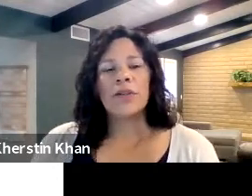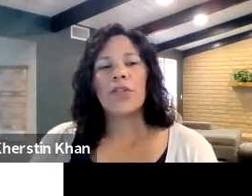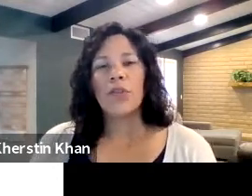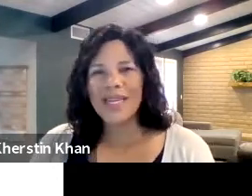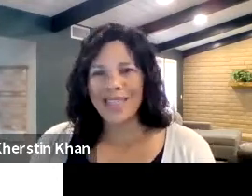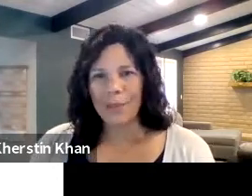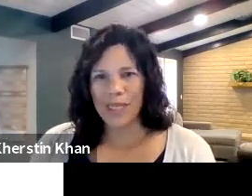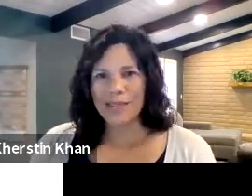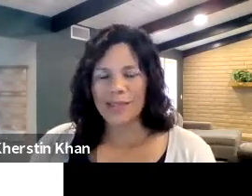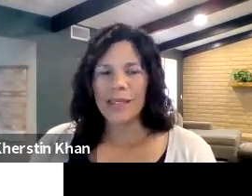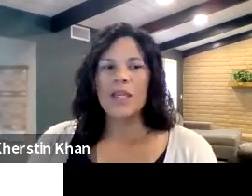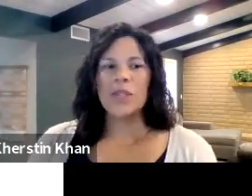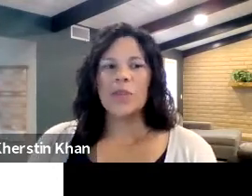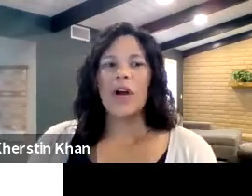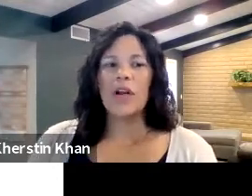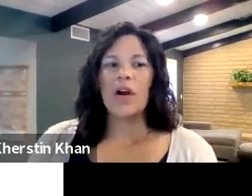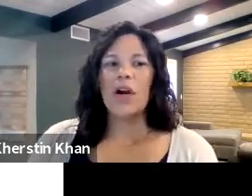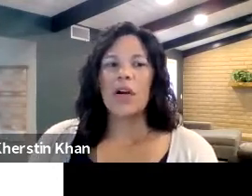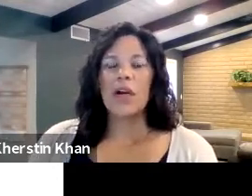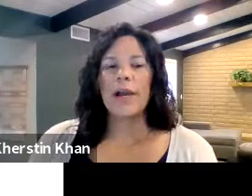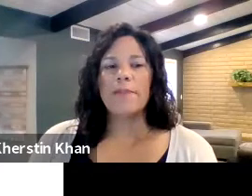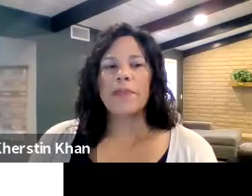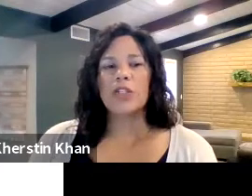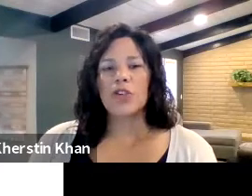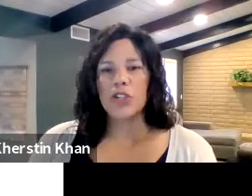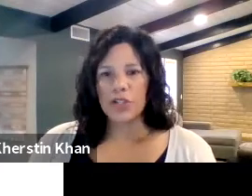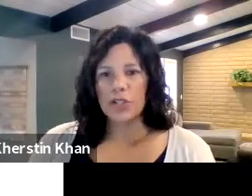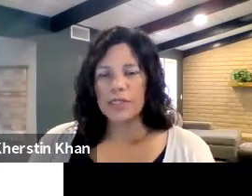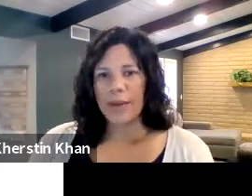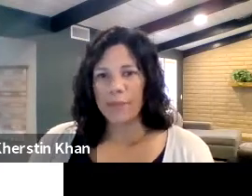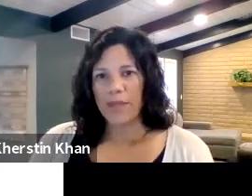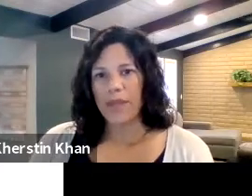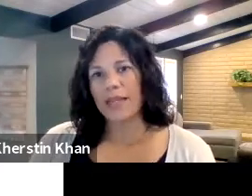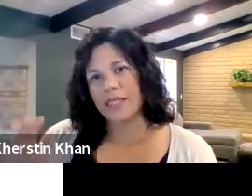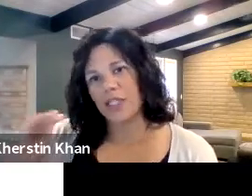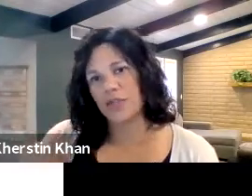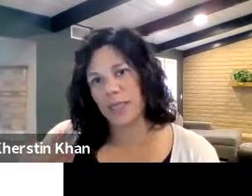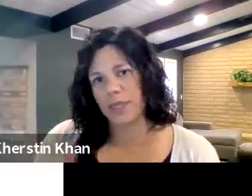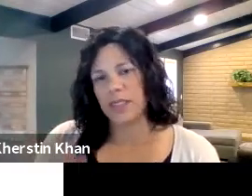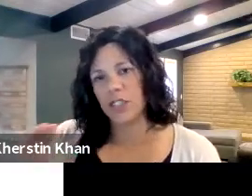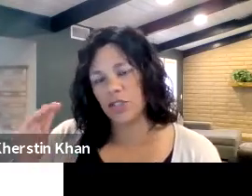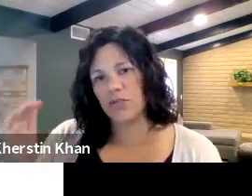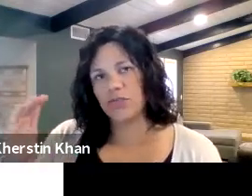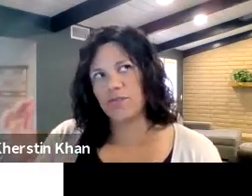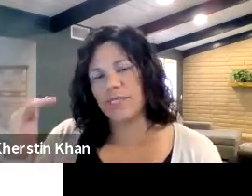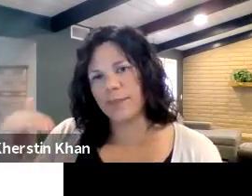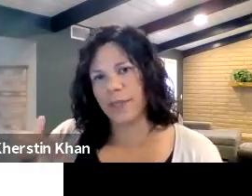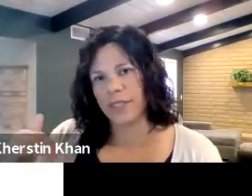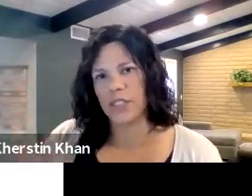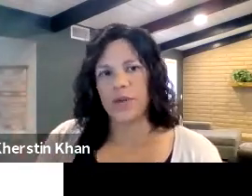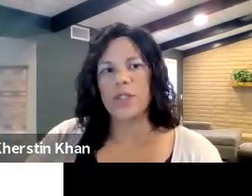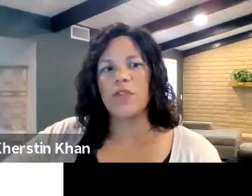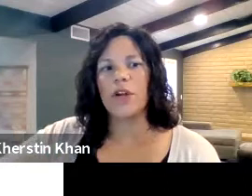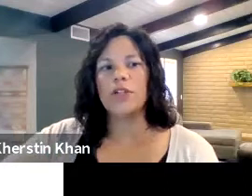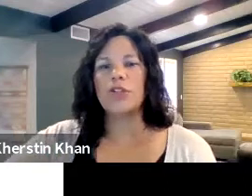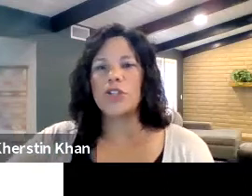3 templates. So we've got our instructional template that has like two sub